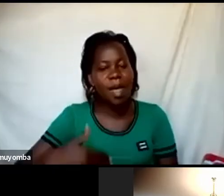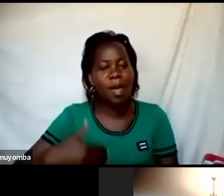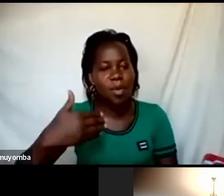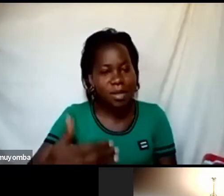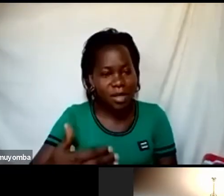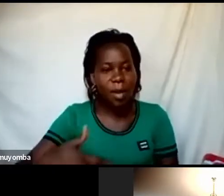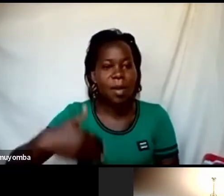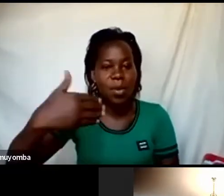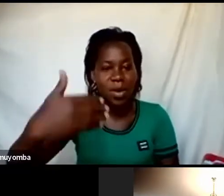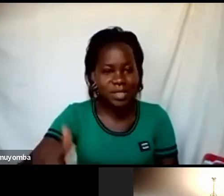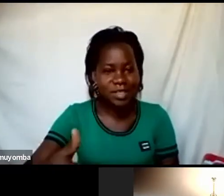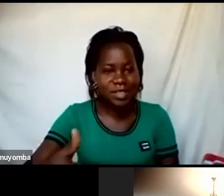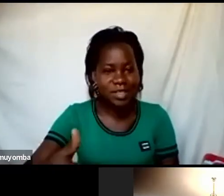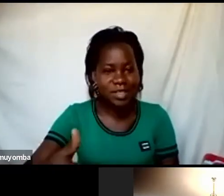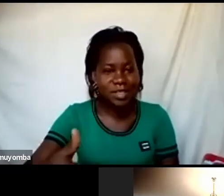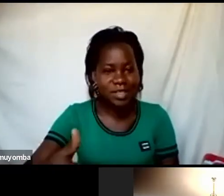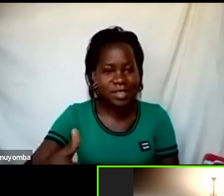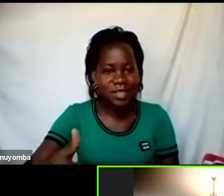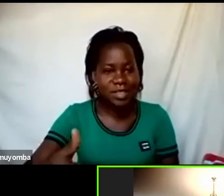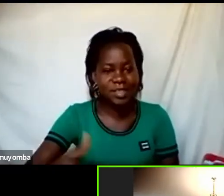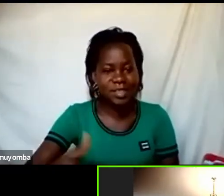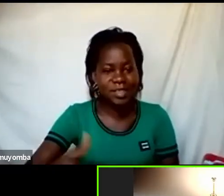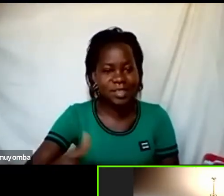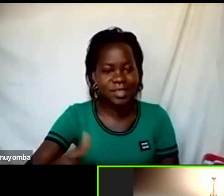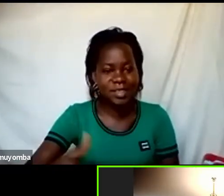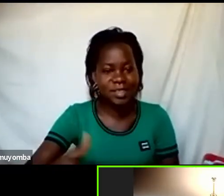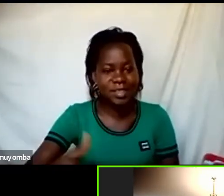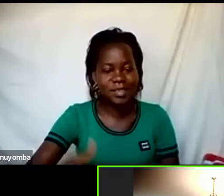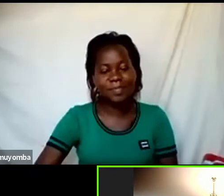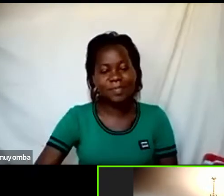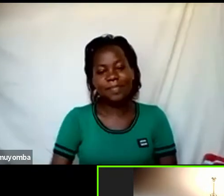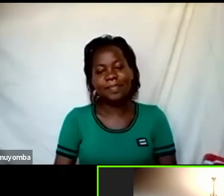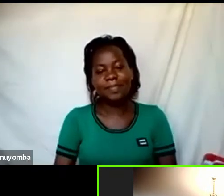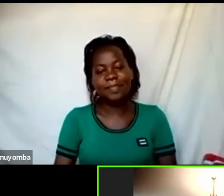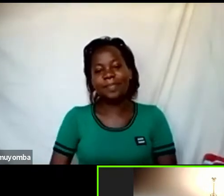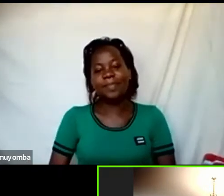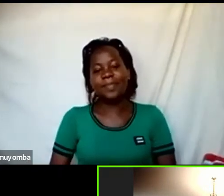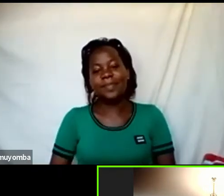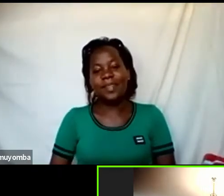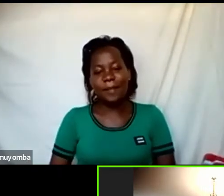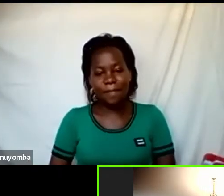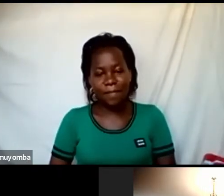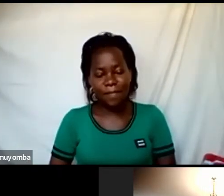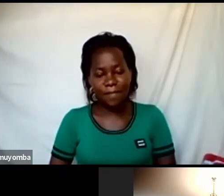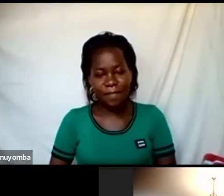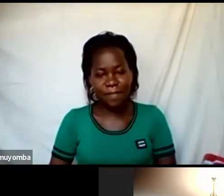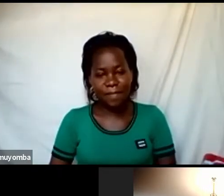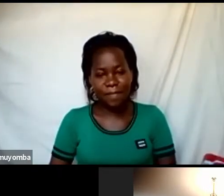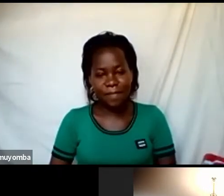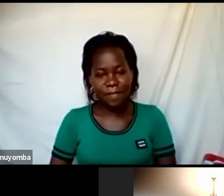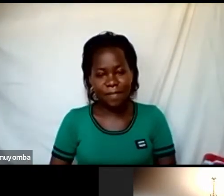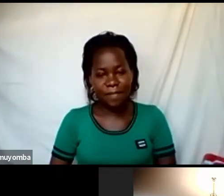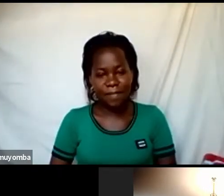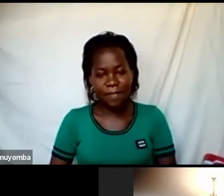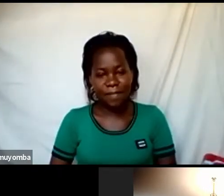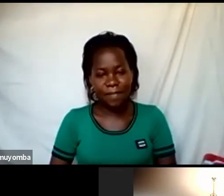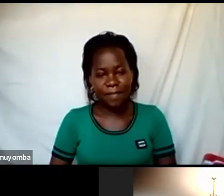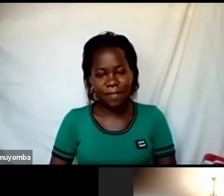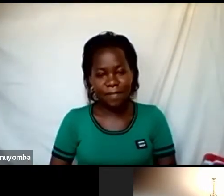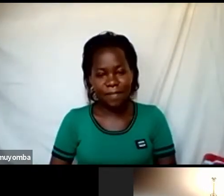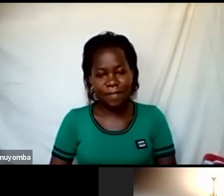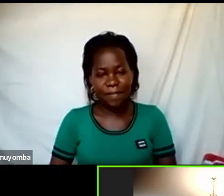you know. It's 11 a.m. and officially we need to be wrapping up for now. I want to